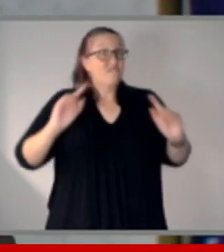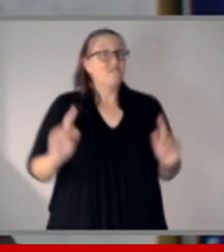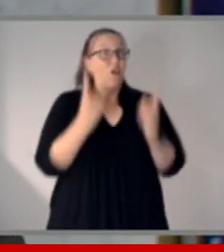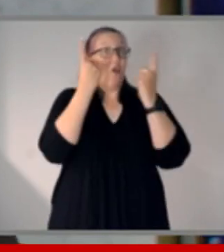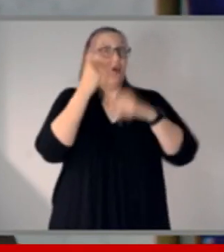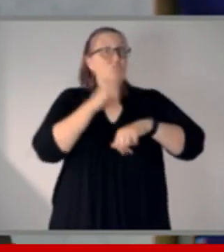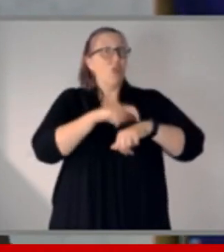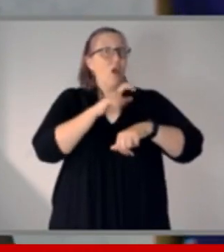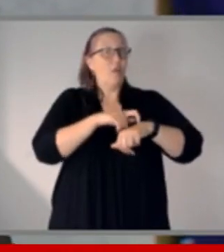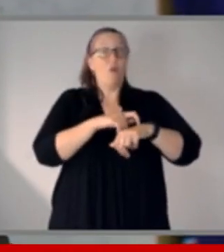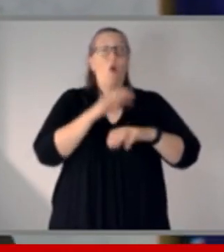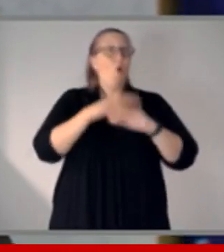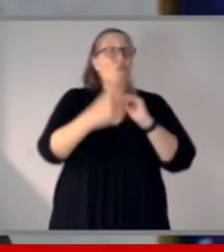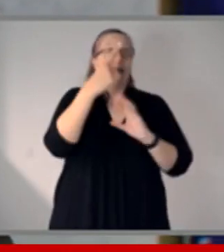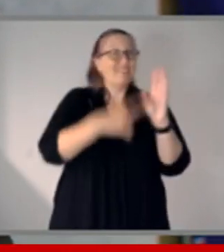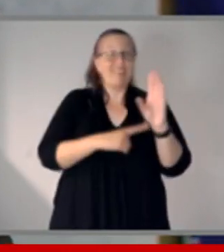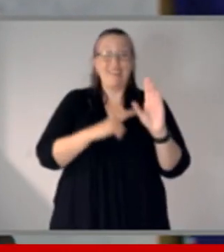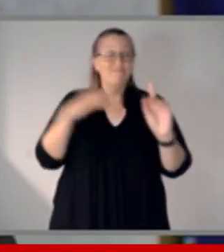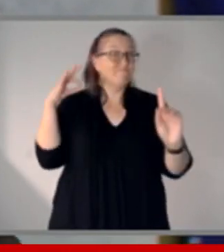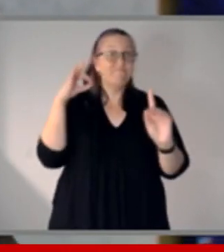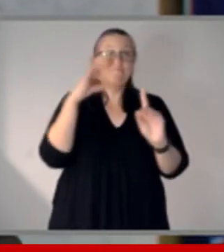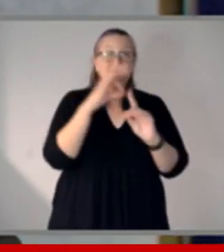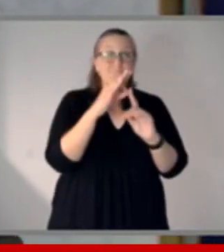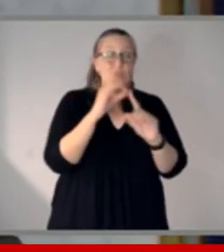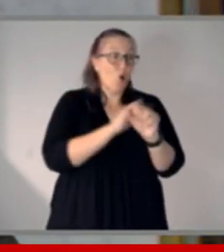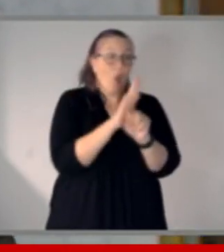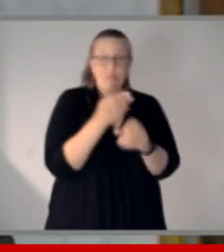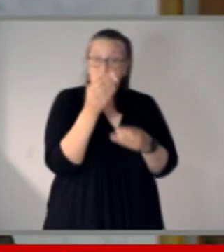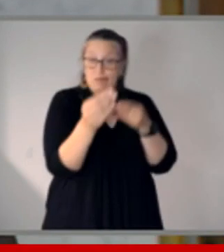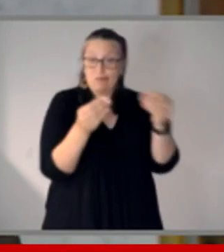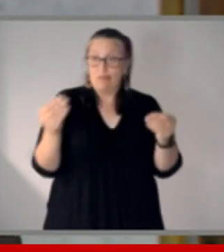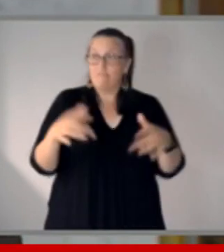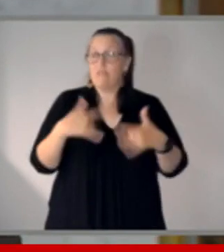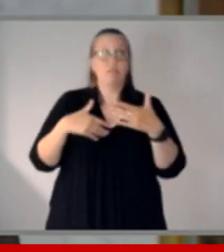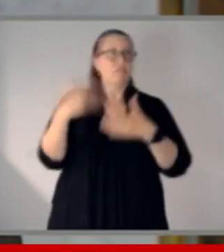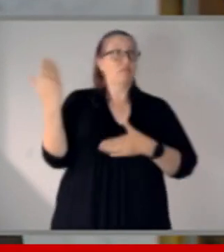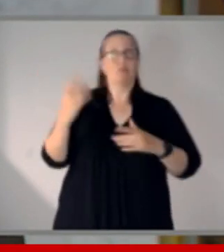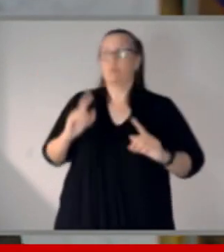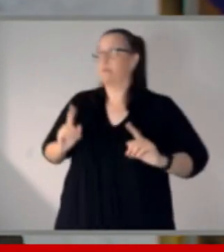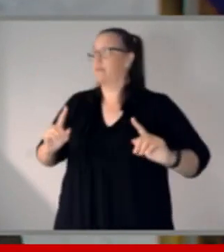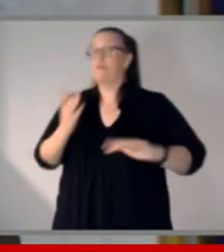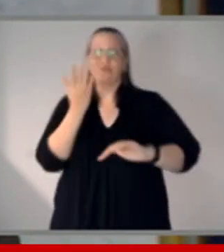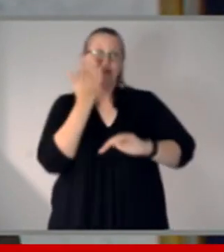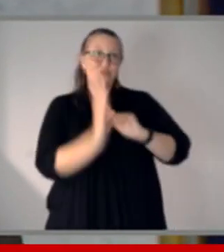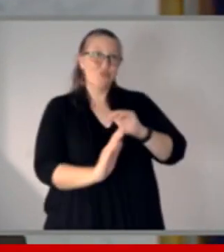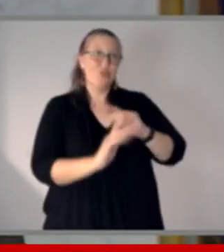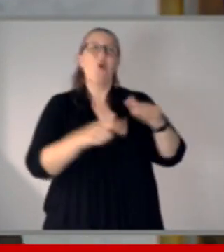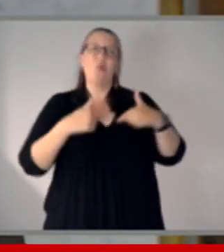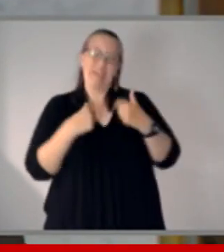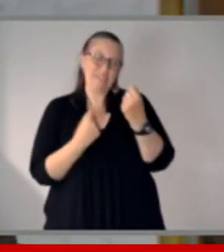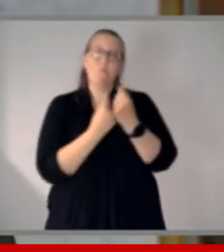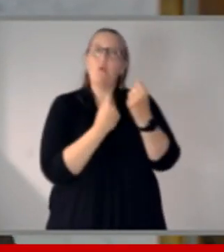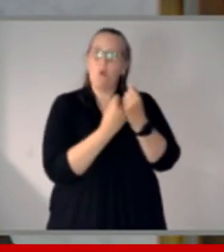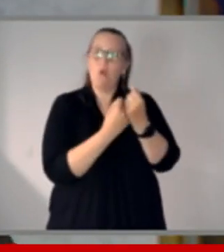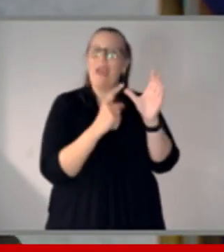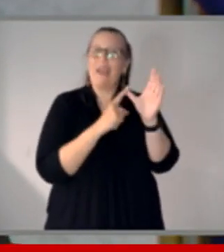than a year, and this is new to the ACT. We're continuing to give support to them, and they're learning, of